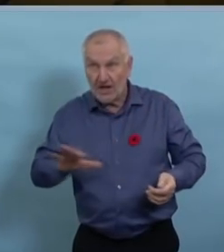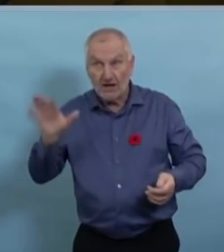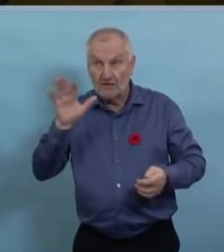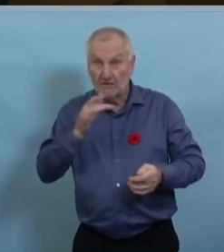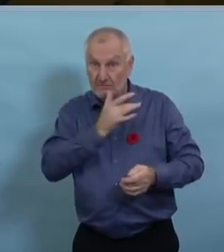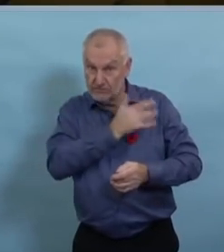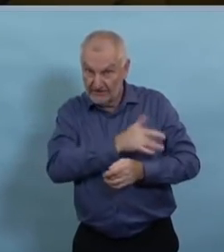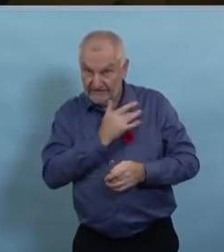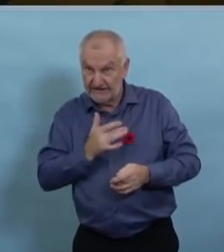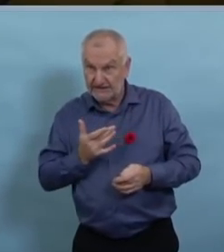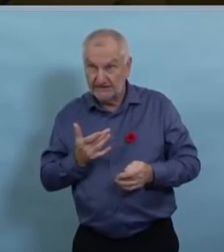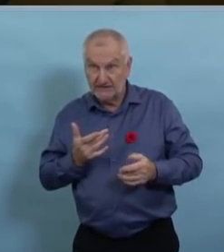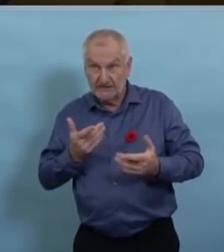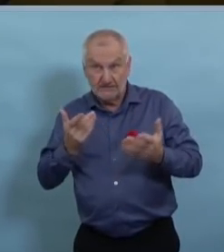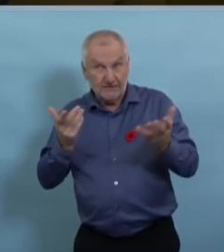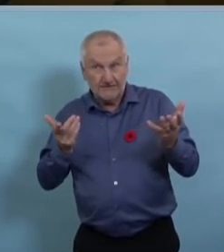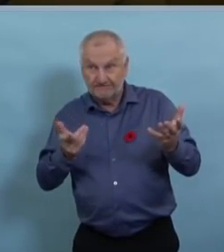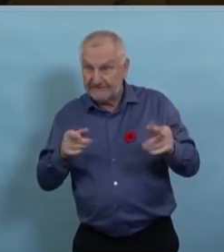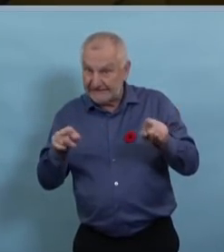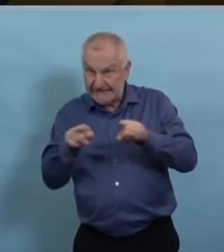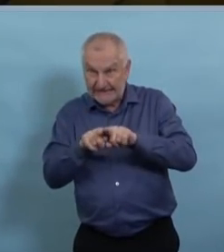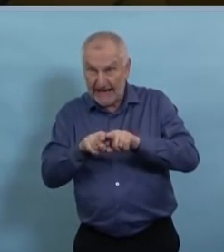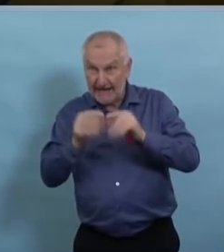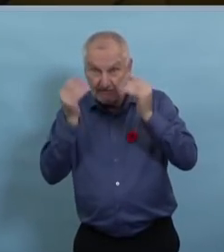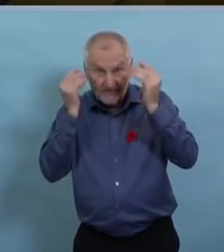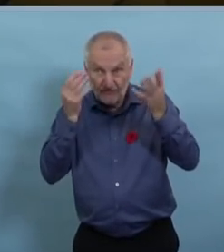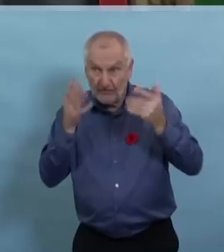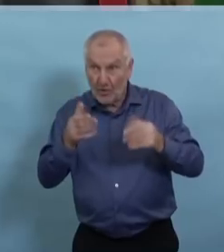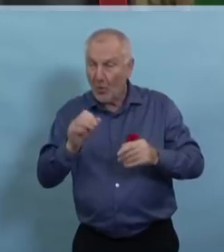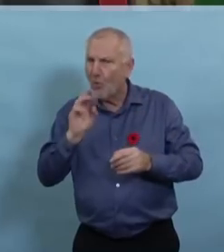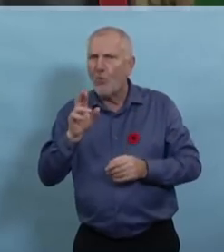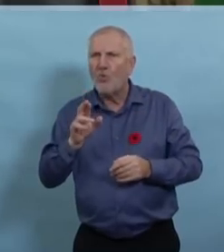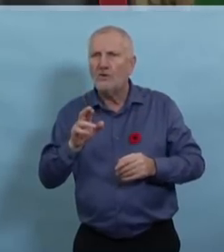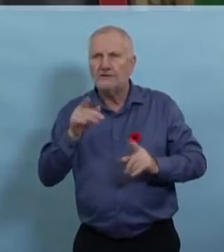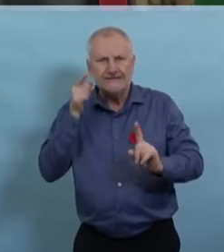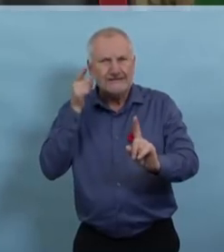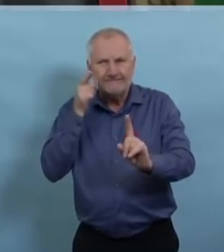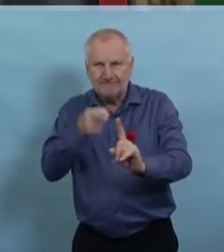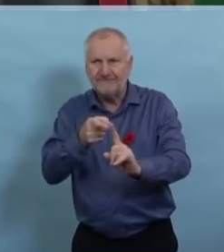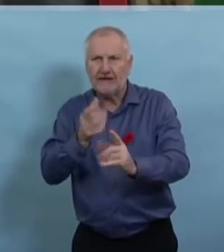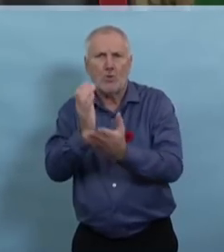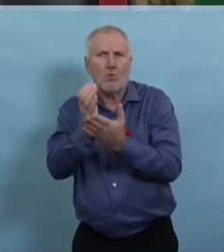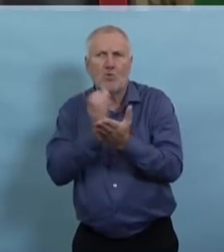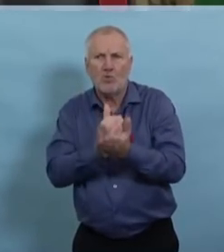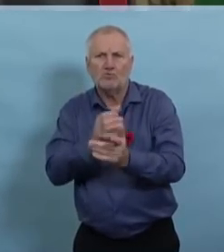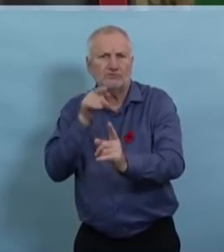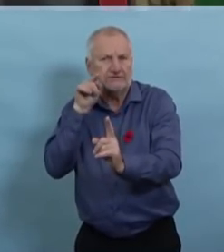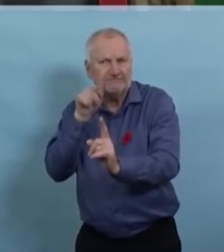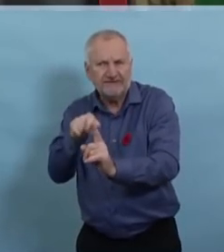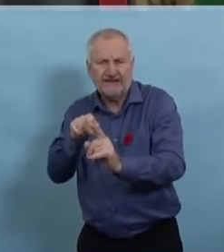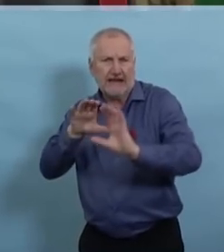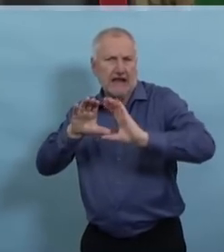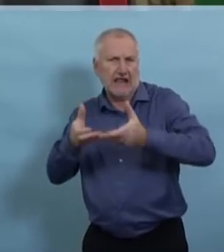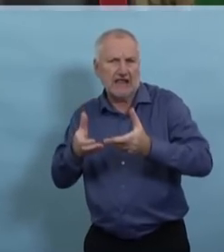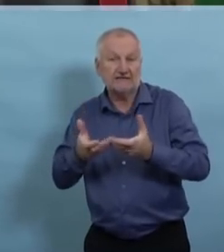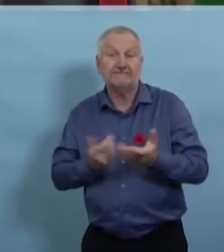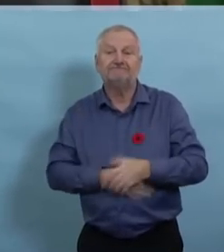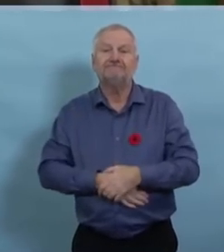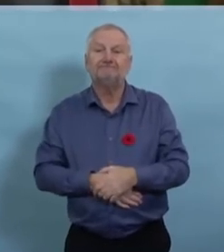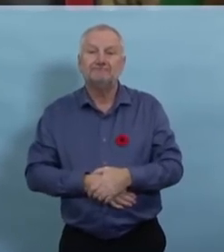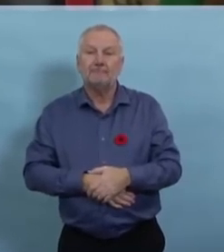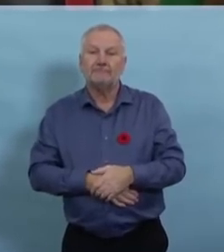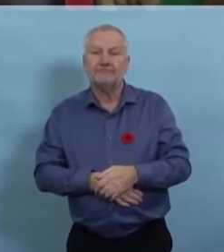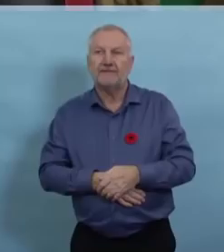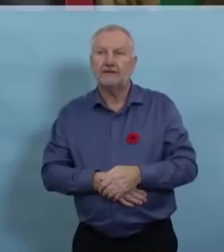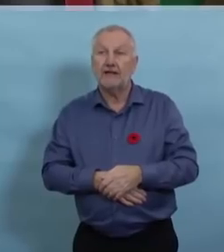specific resources for very specific classes? Yeah, and I would say that teachers already are experts